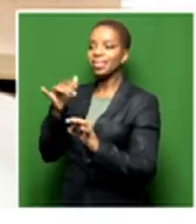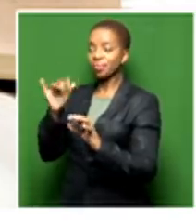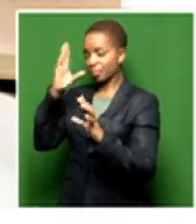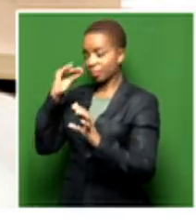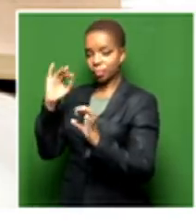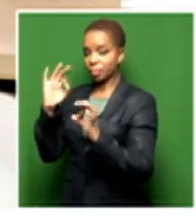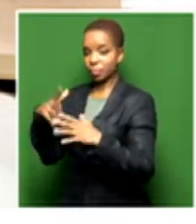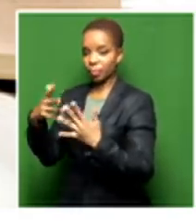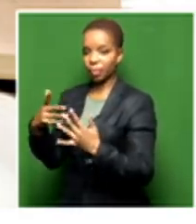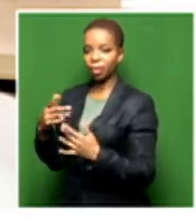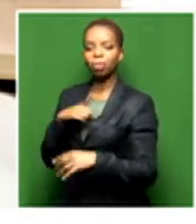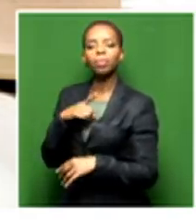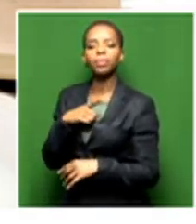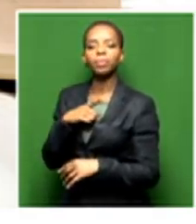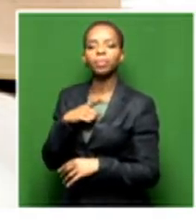sleeping well?